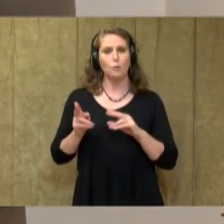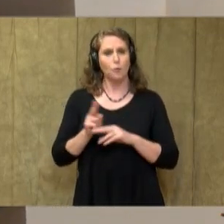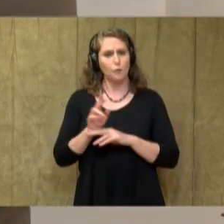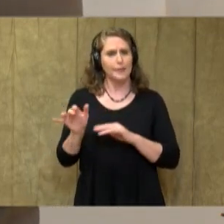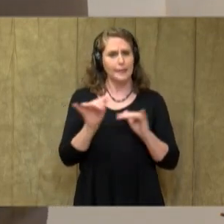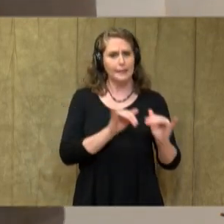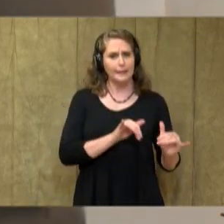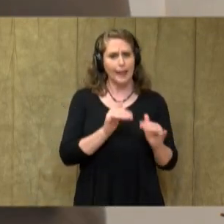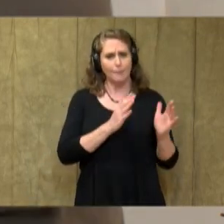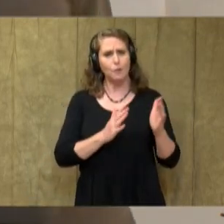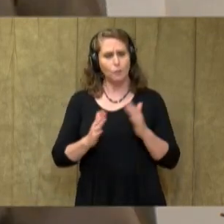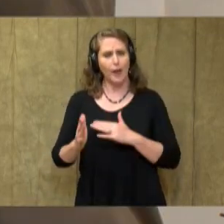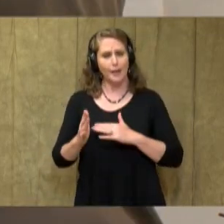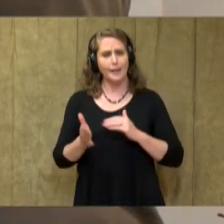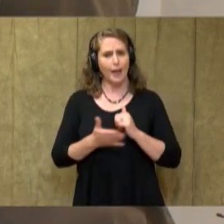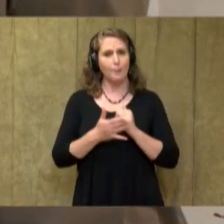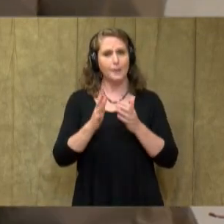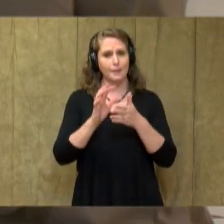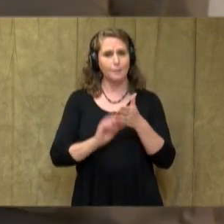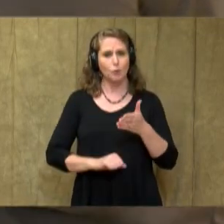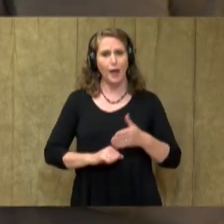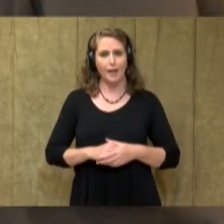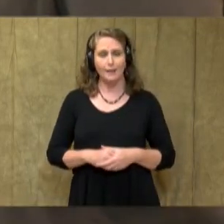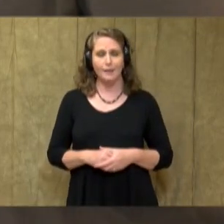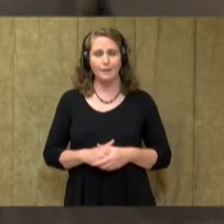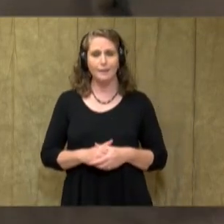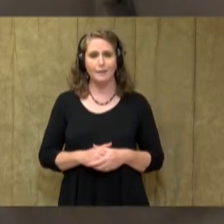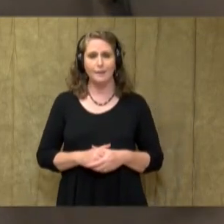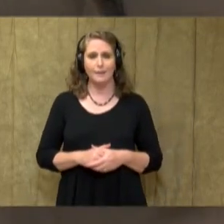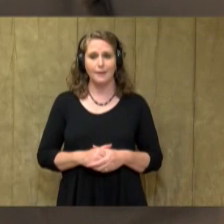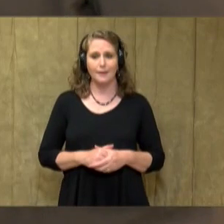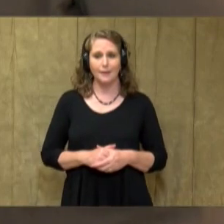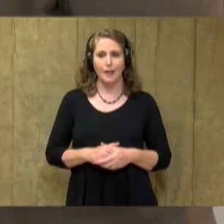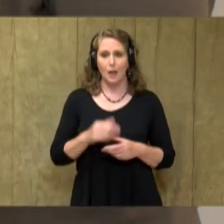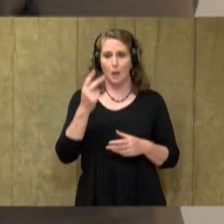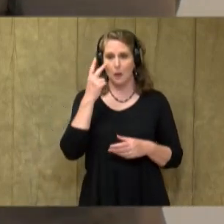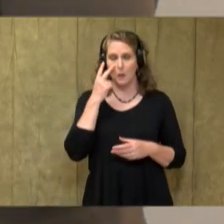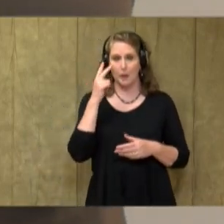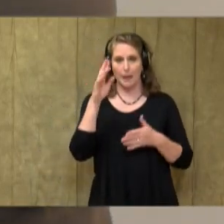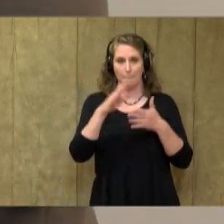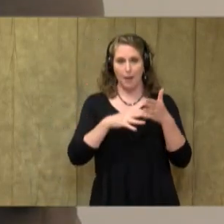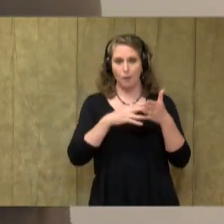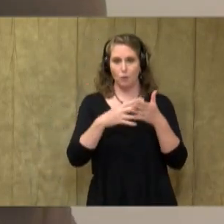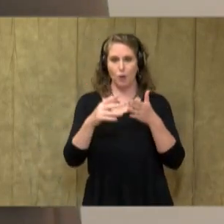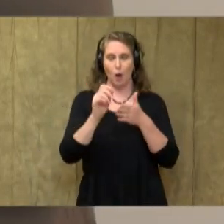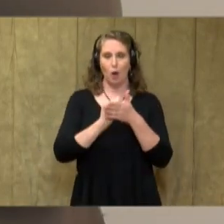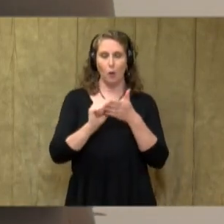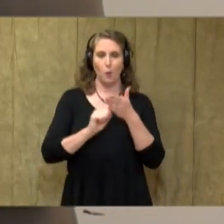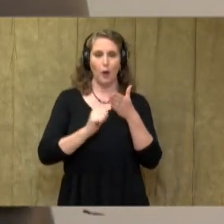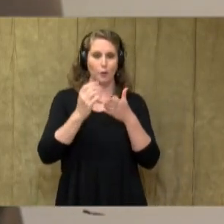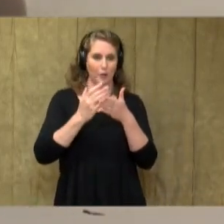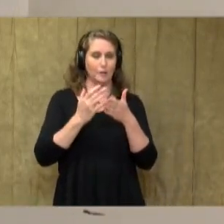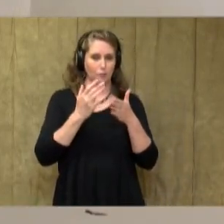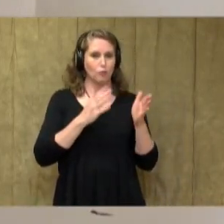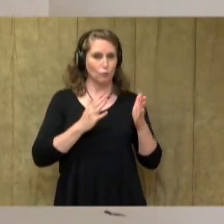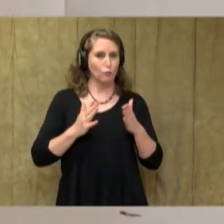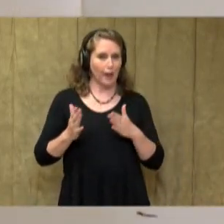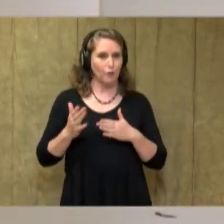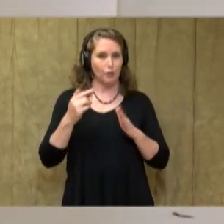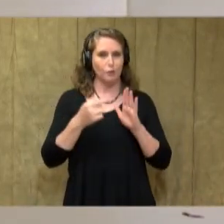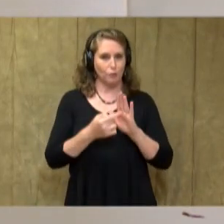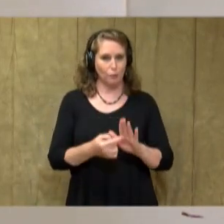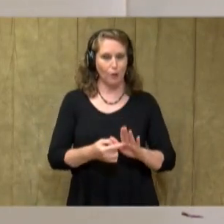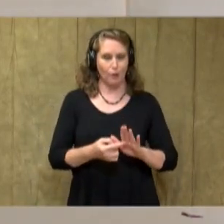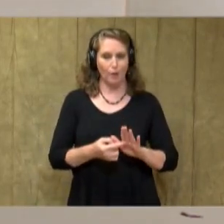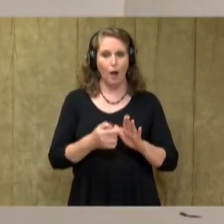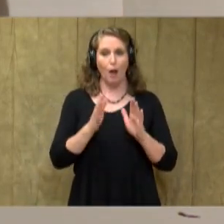the same strategies today to help us subtract. So if you look up here, I kind of already wrote out some of those strategies. So